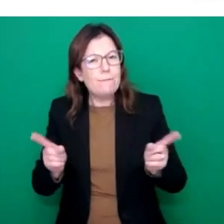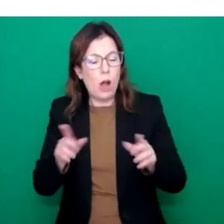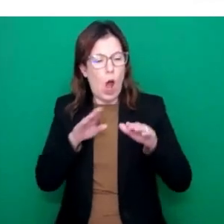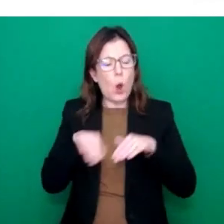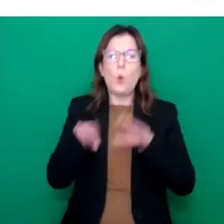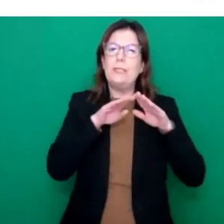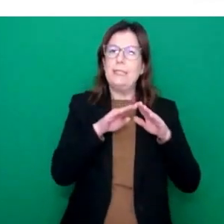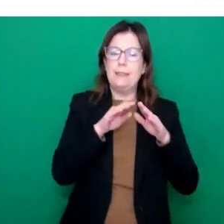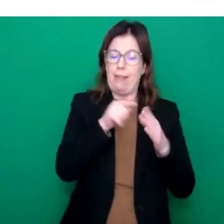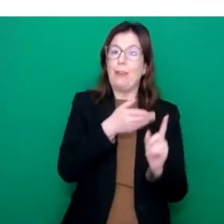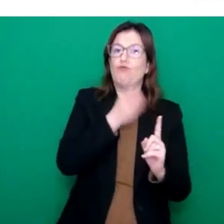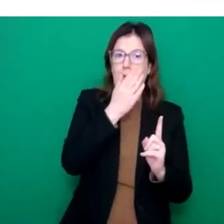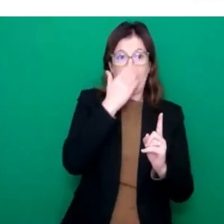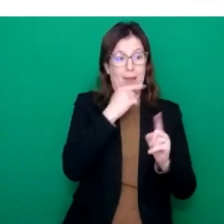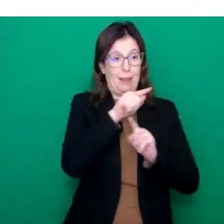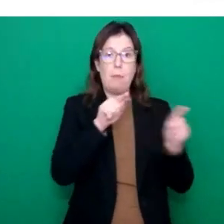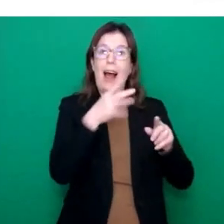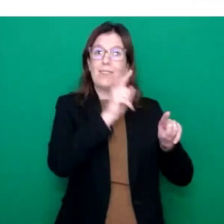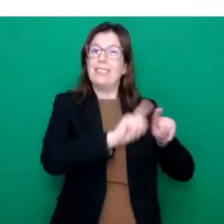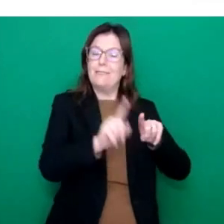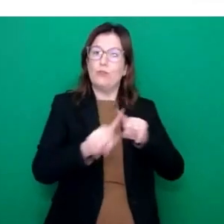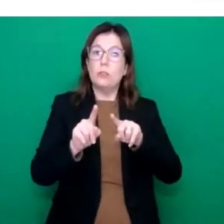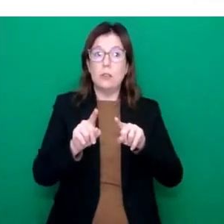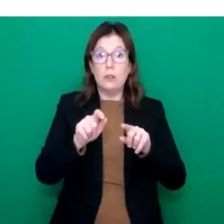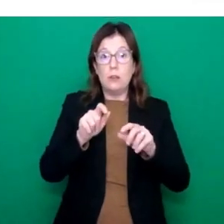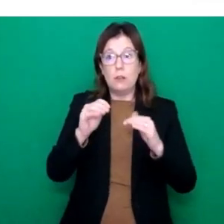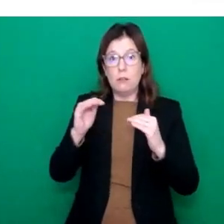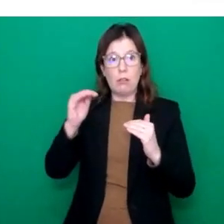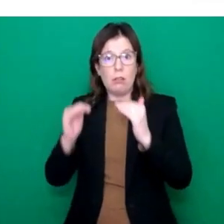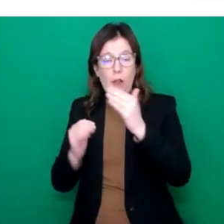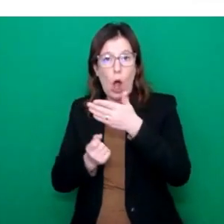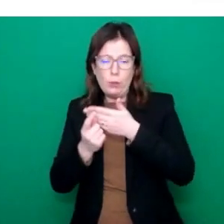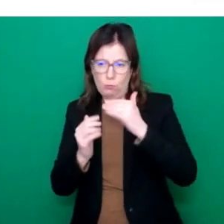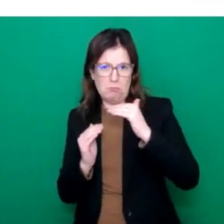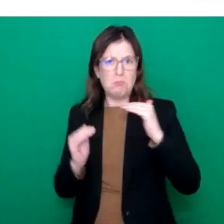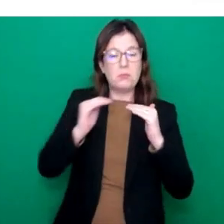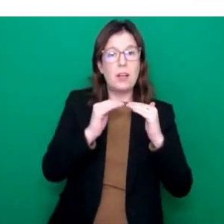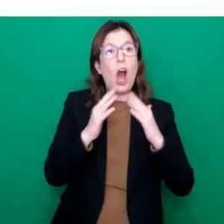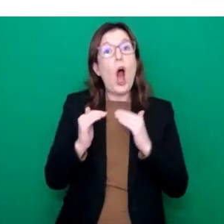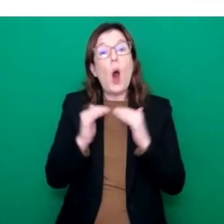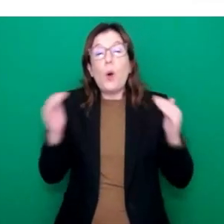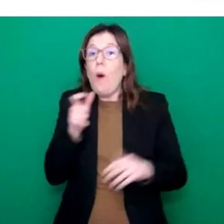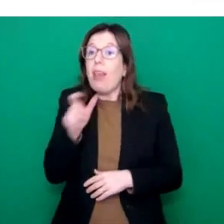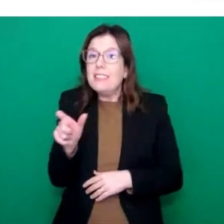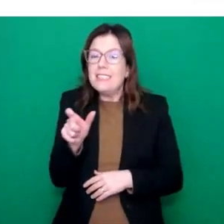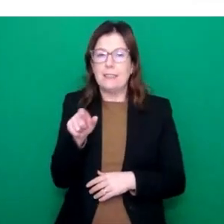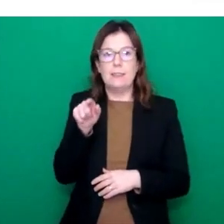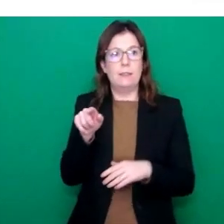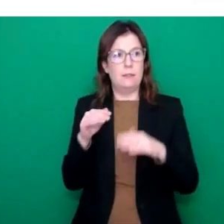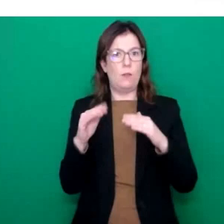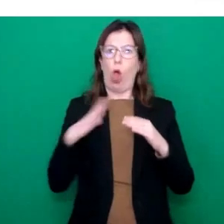recognises differences and attempts to counteract unequal individual opportunities, and equality suggests that the playing field is